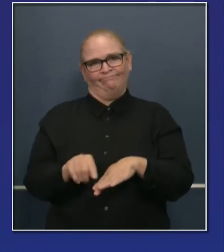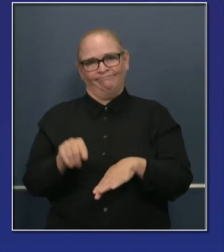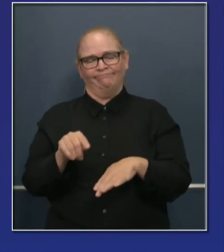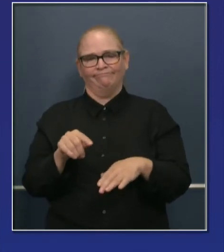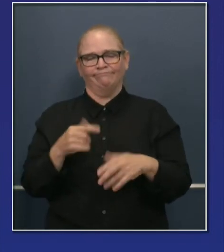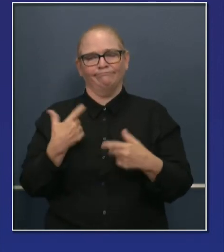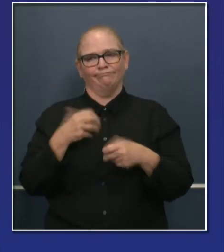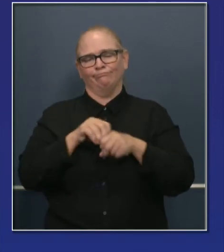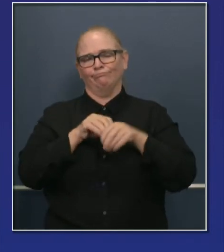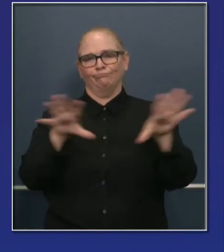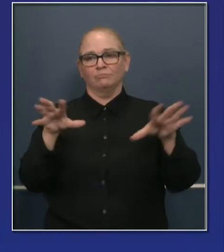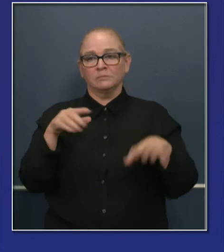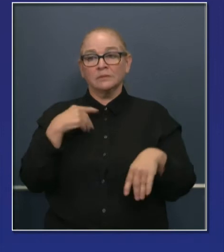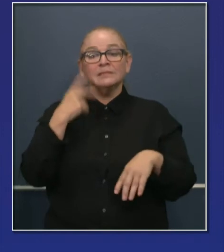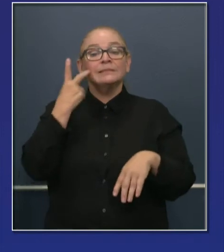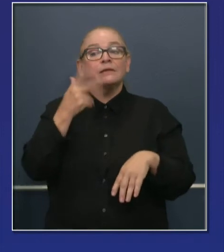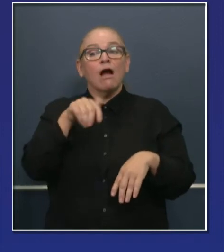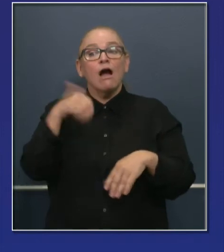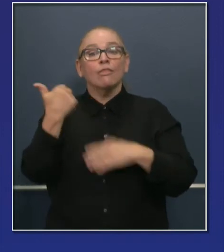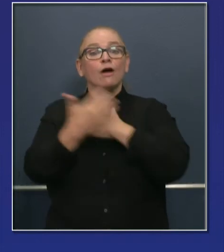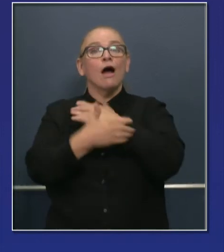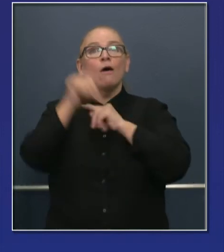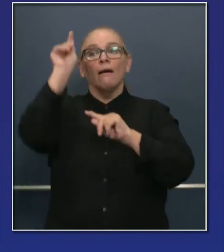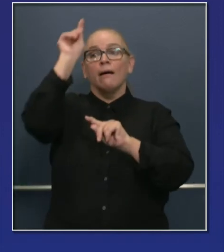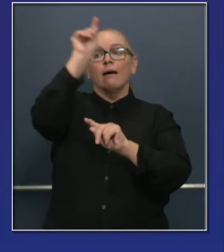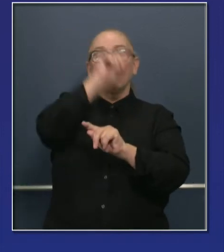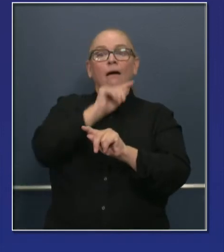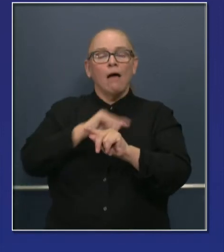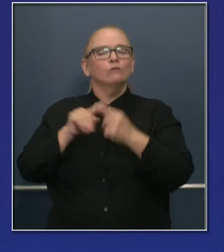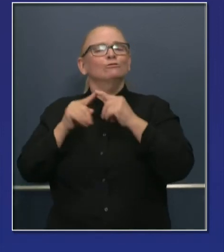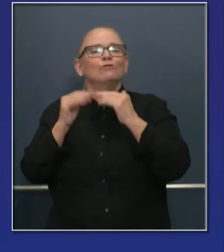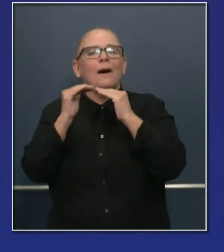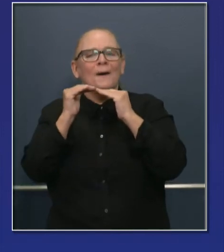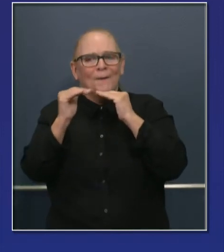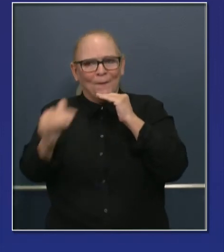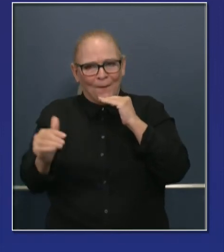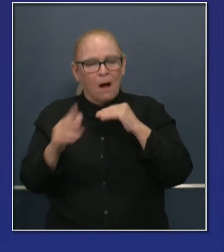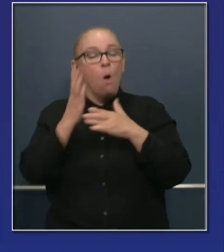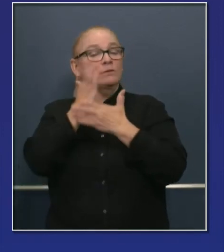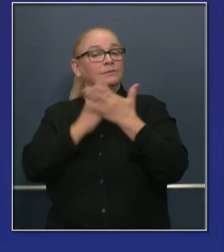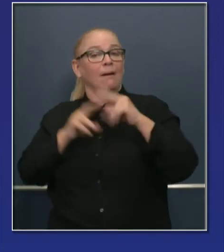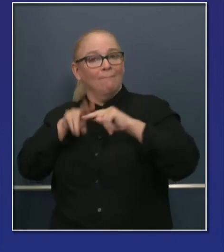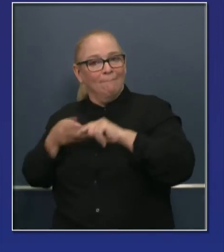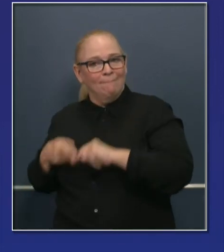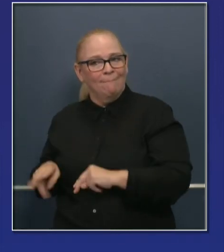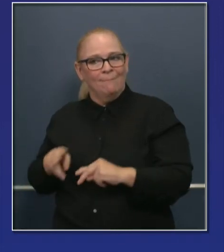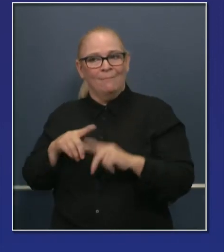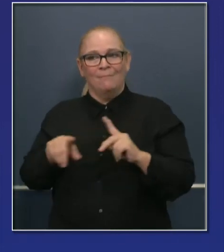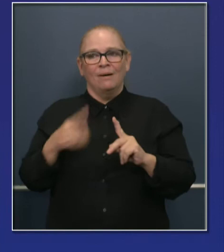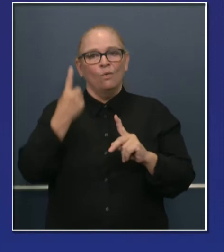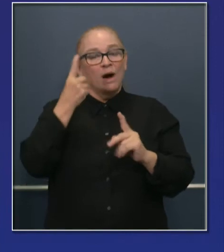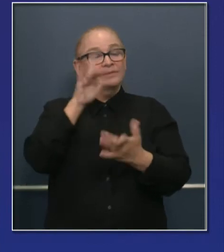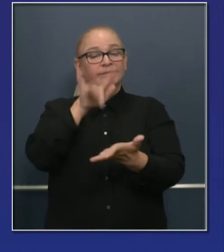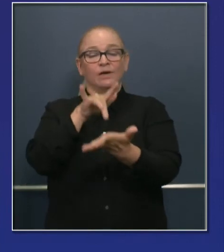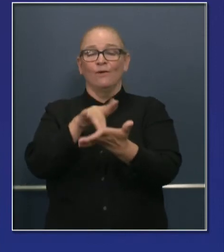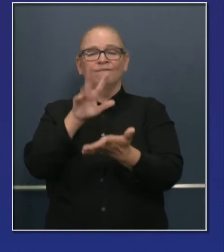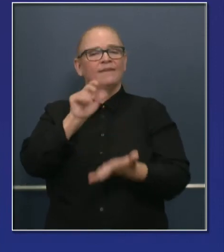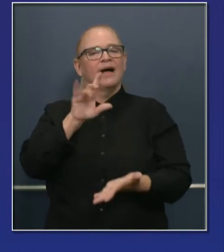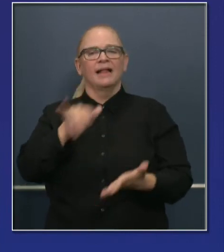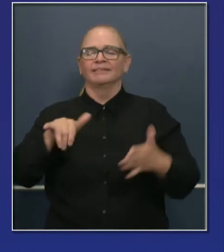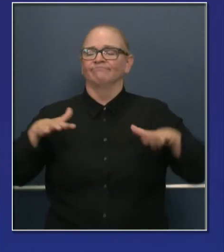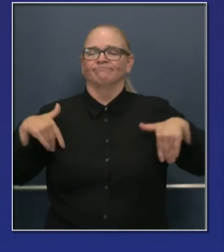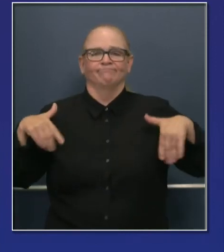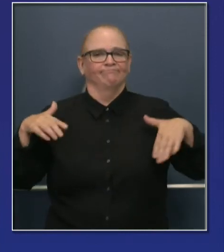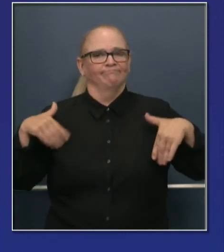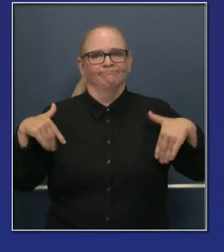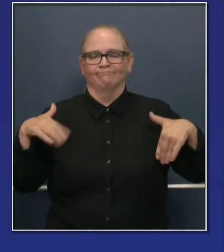other parts of the state. You'll see some declines in a moment when I make presentation, including some stabilization and some